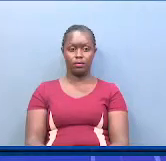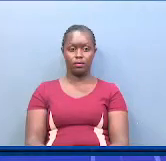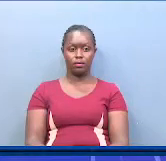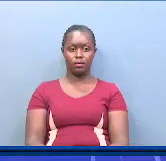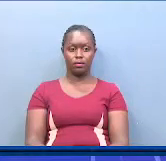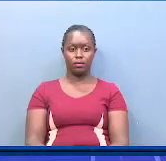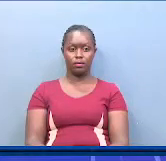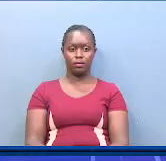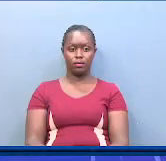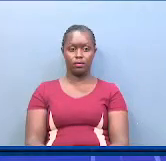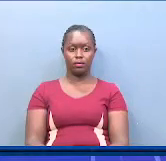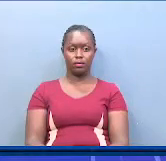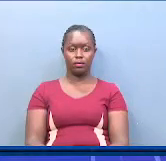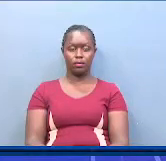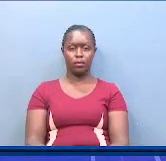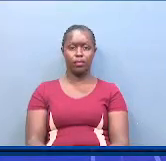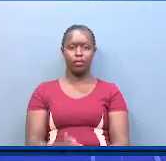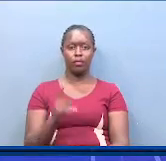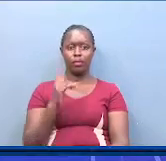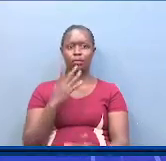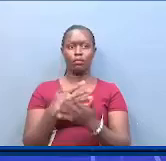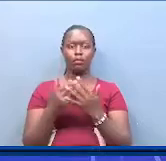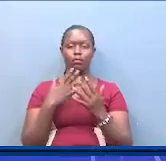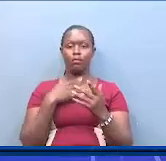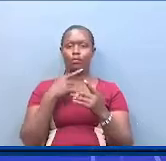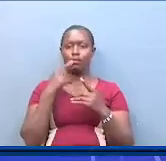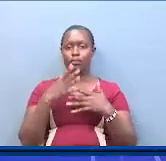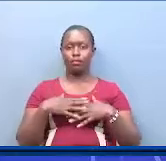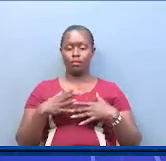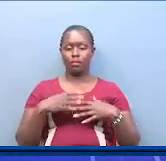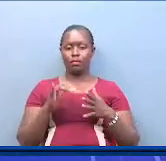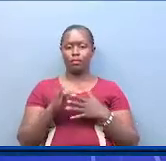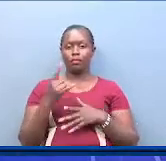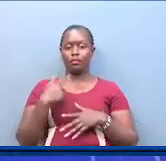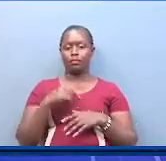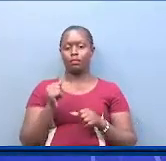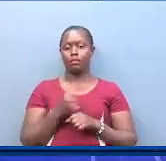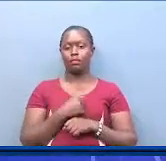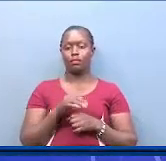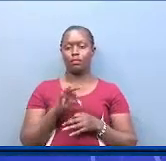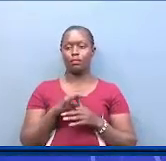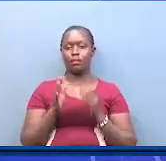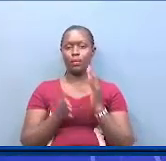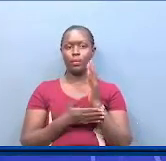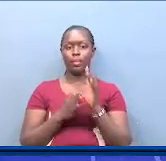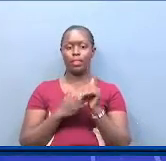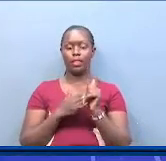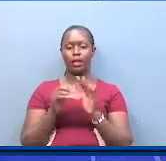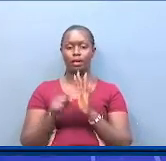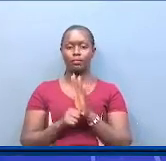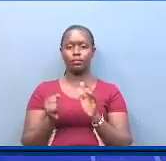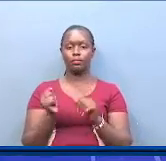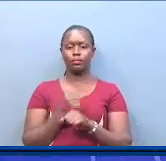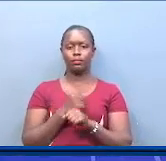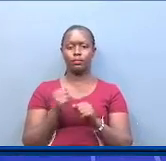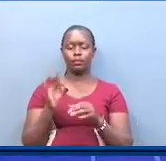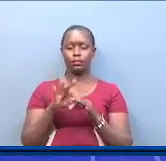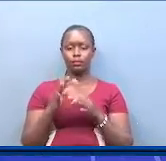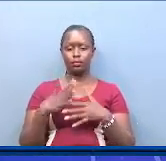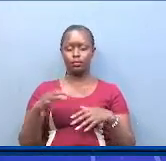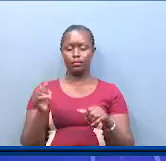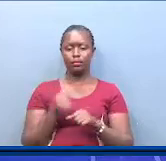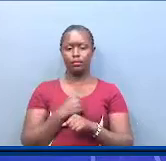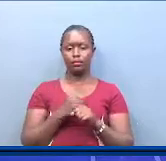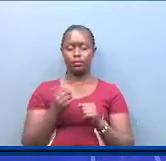as candidates. And one of the things I want to tell the people of Kagema, we cannot elect bad leadership. We cannot elect people who cannot be